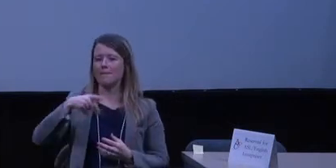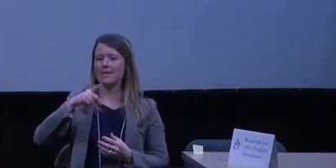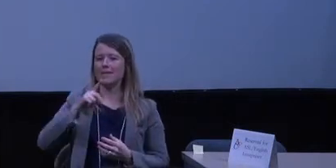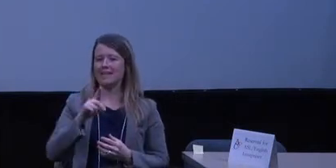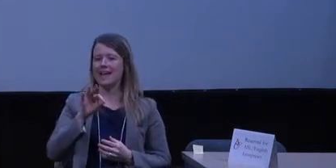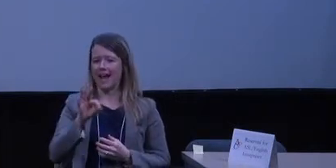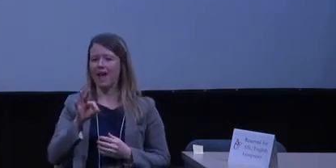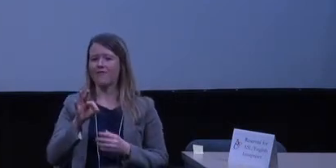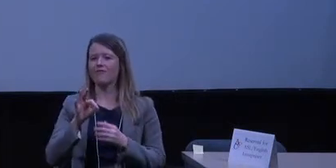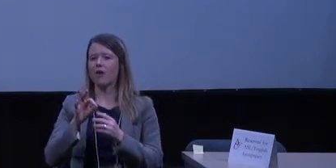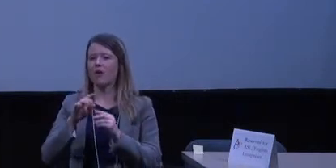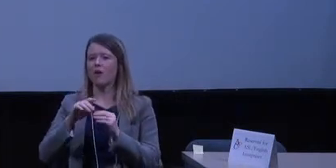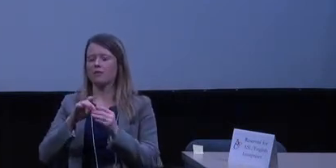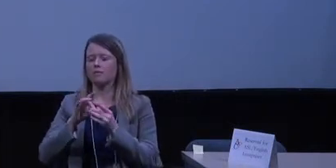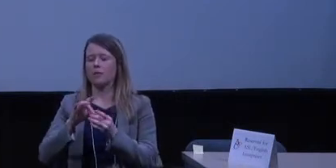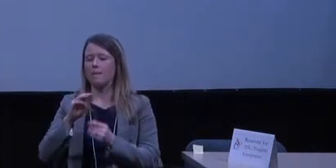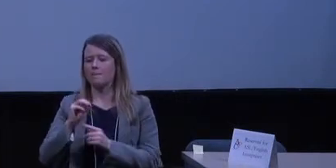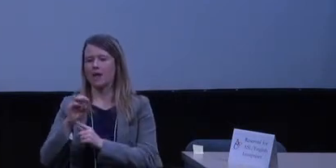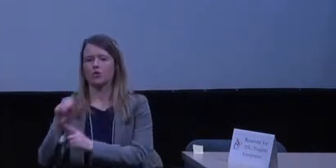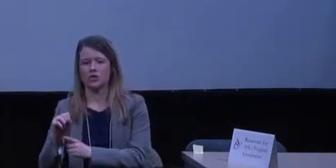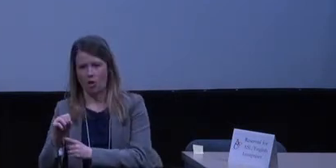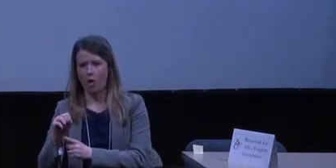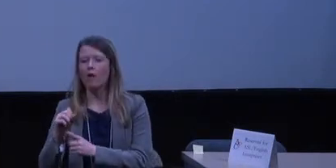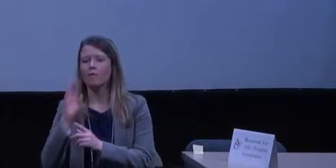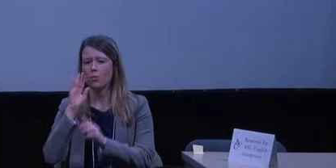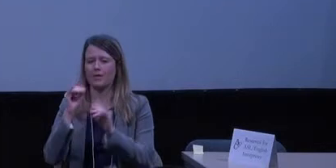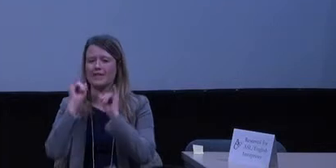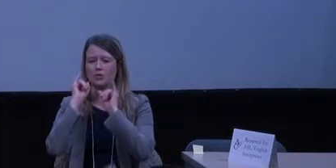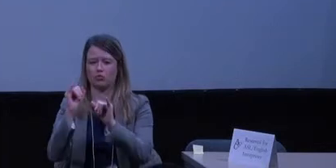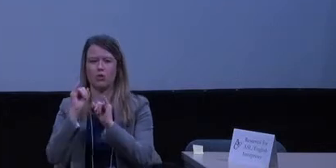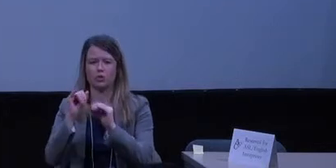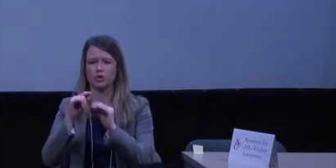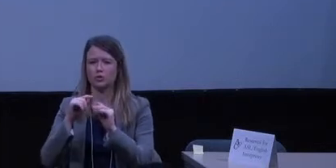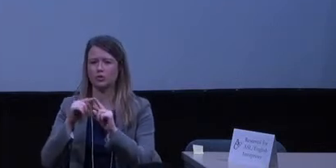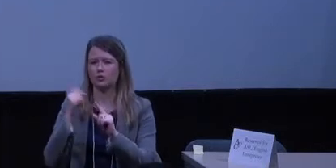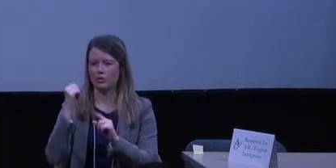instructions also, so you guys will have access to that.